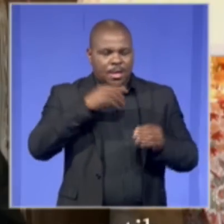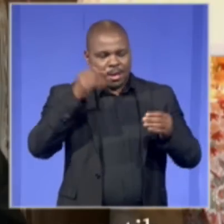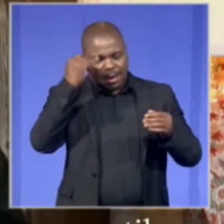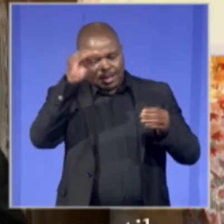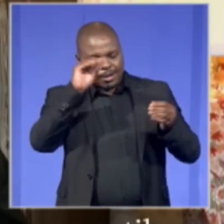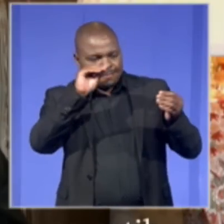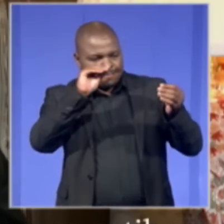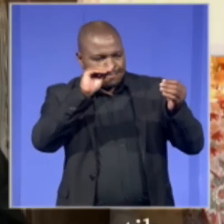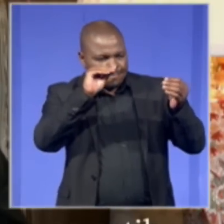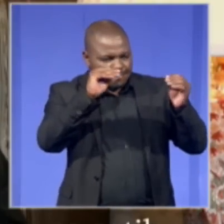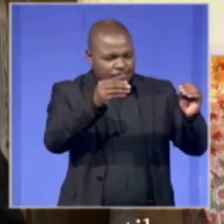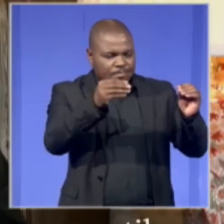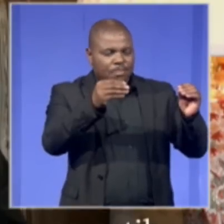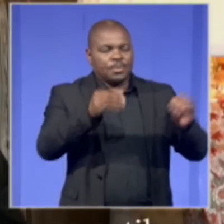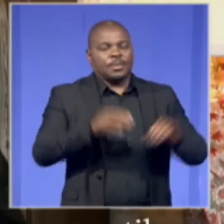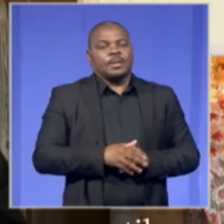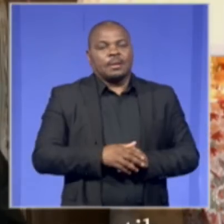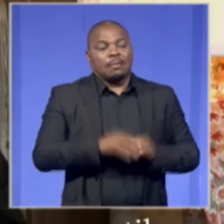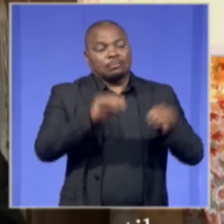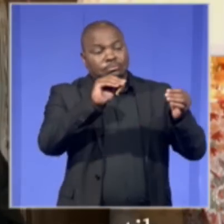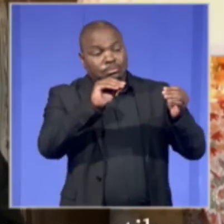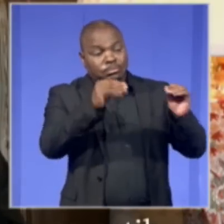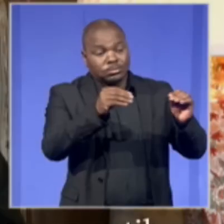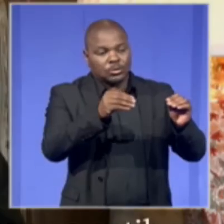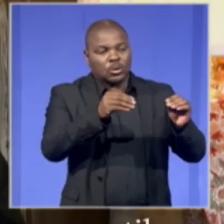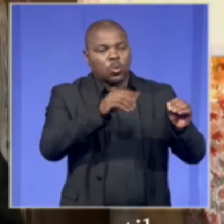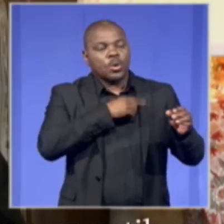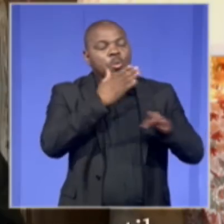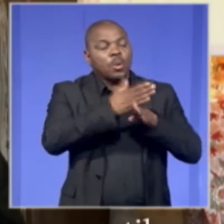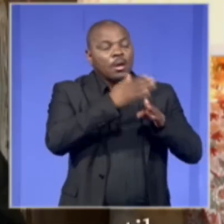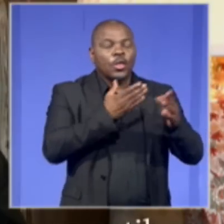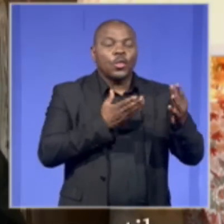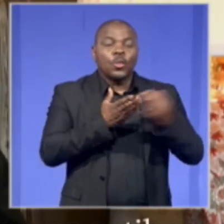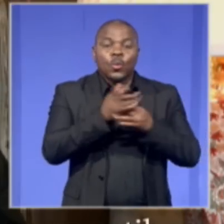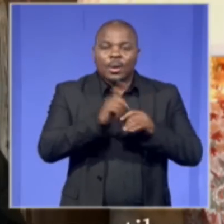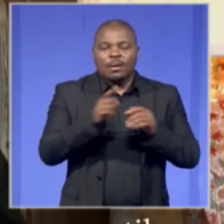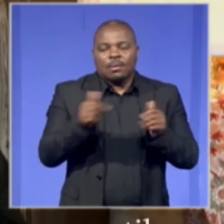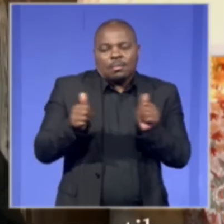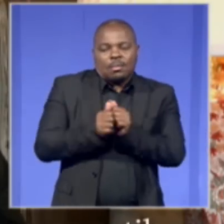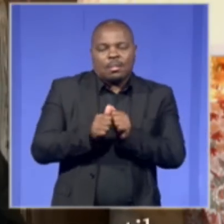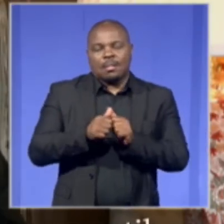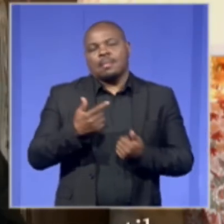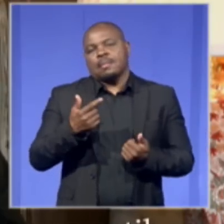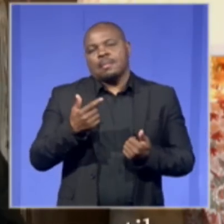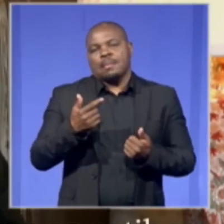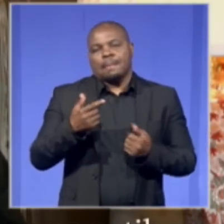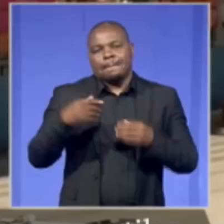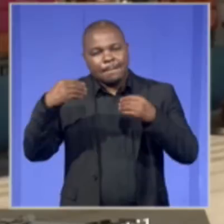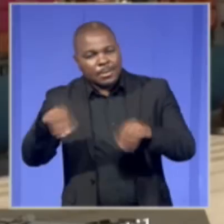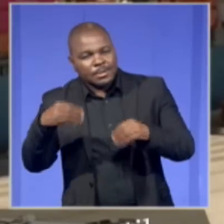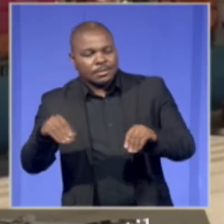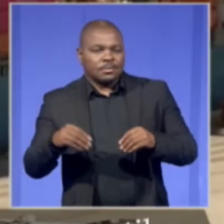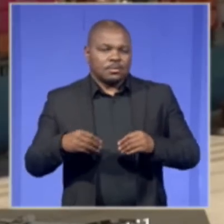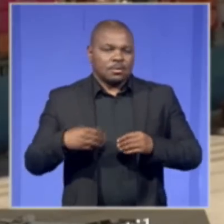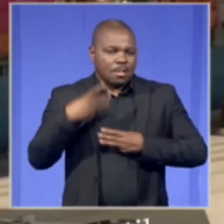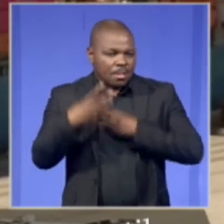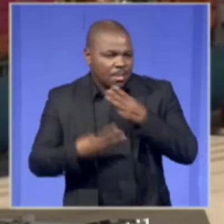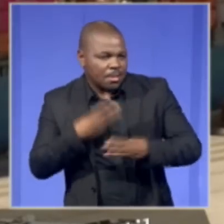initiatives that we embarked upon in partnership with business, Labour and Transnet.